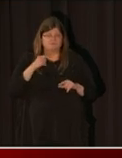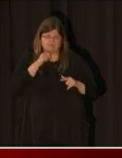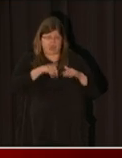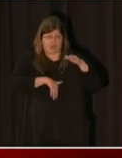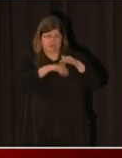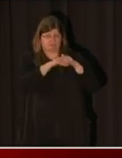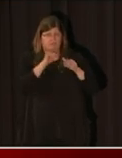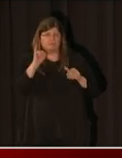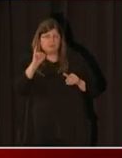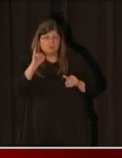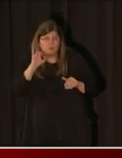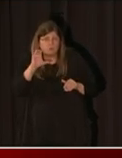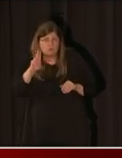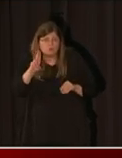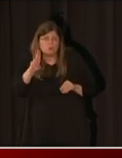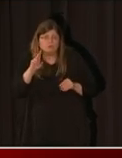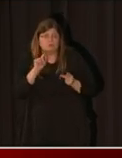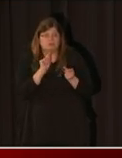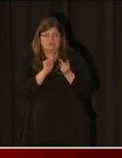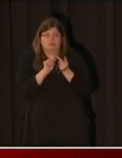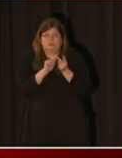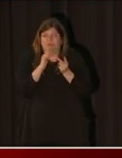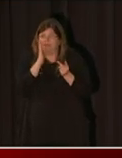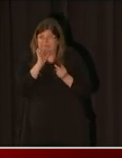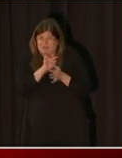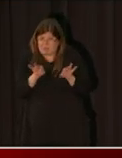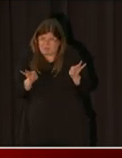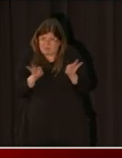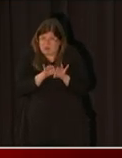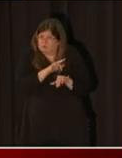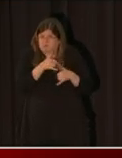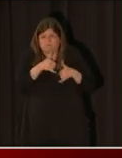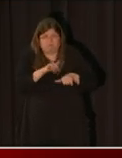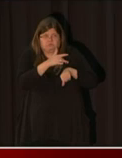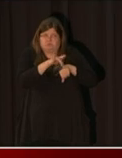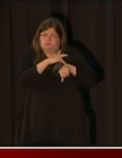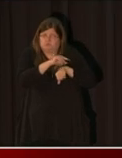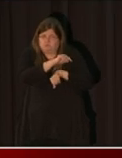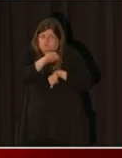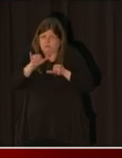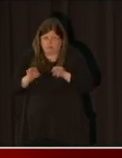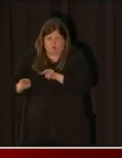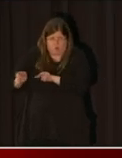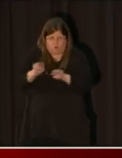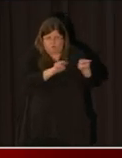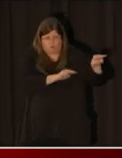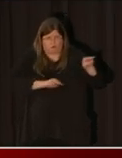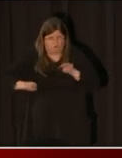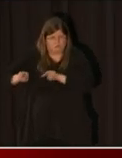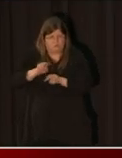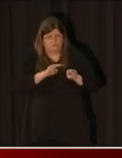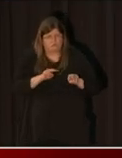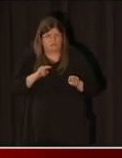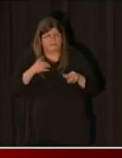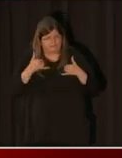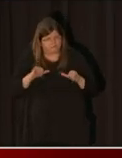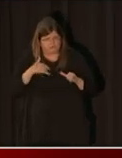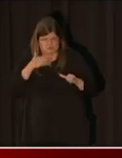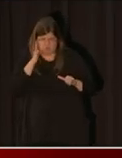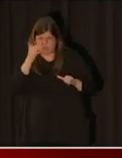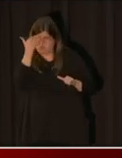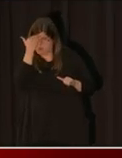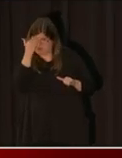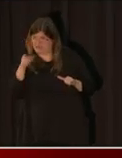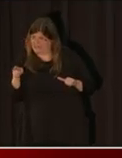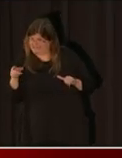or any of those things. We continue to follow and monitor those trends to look for when we would need to move into that capacity